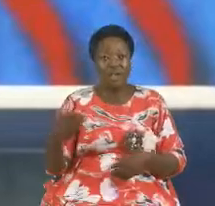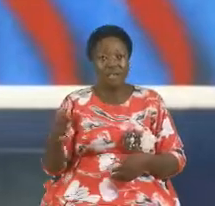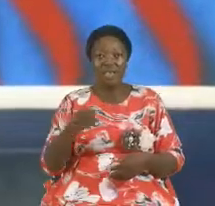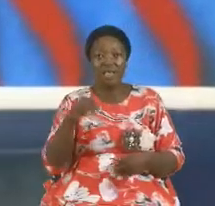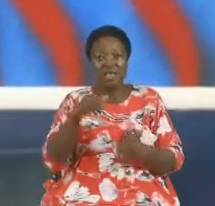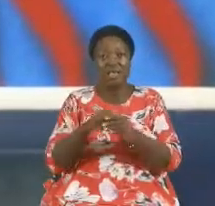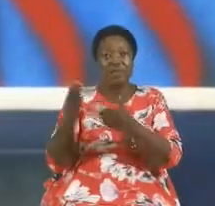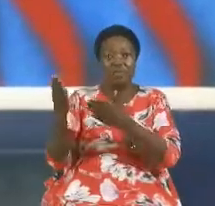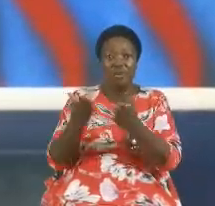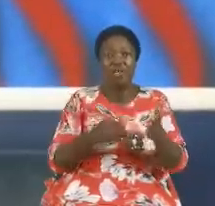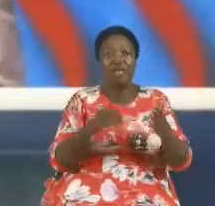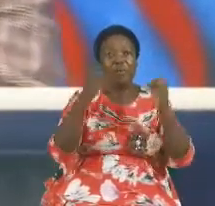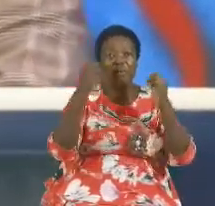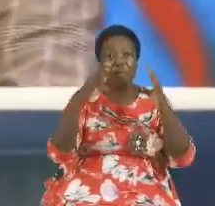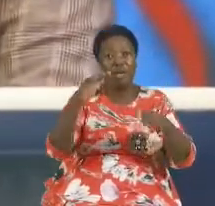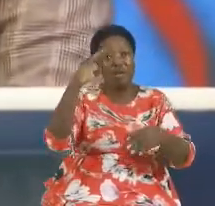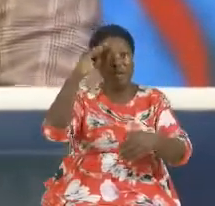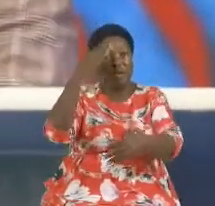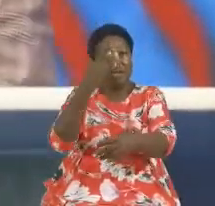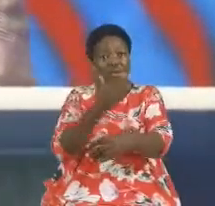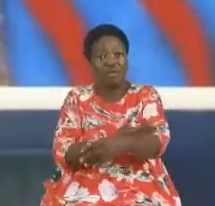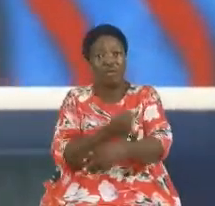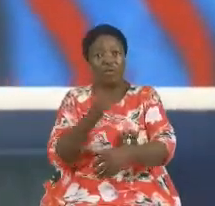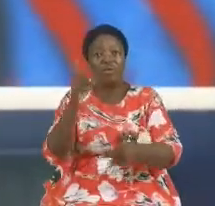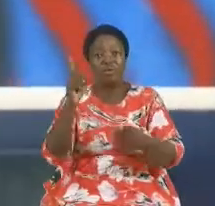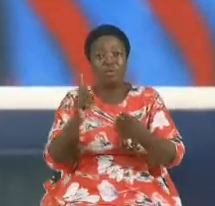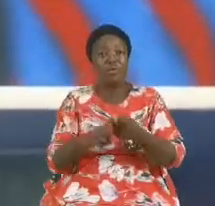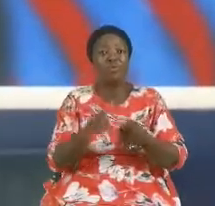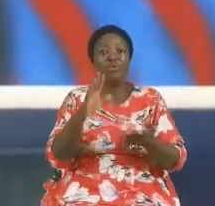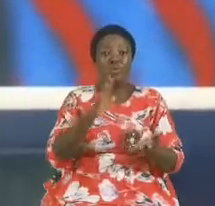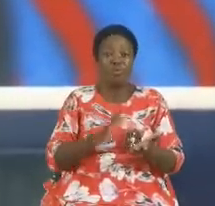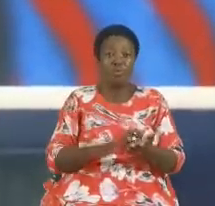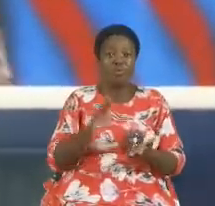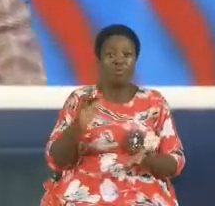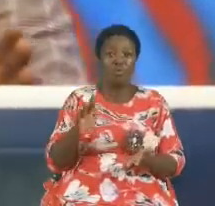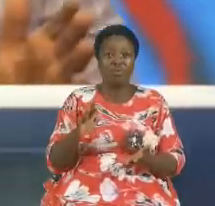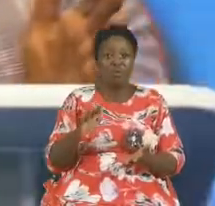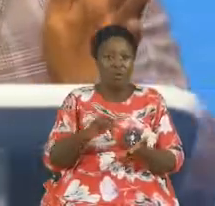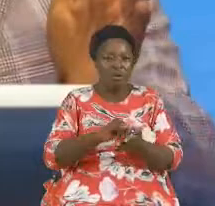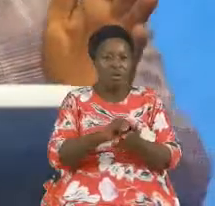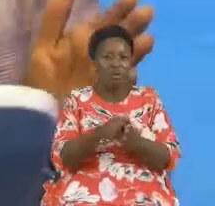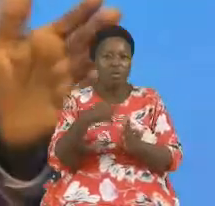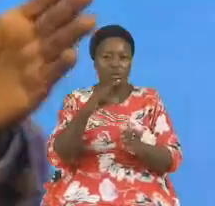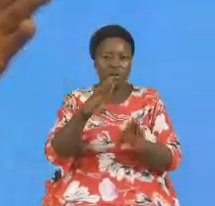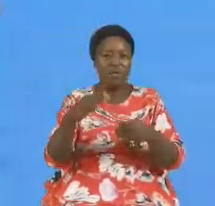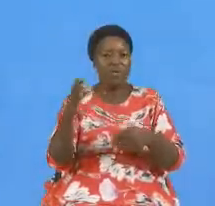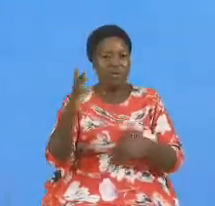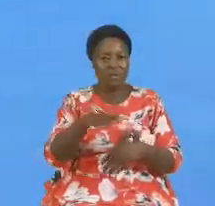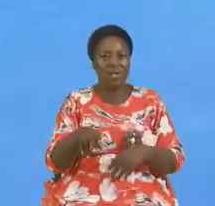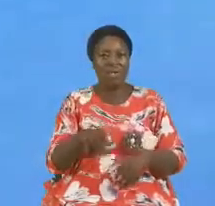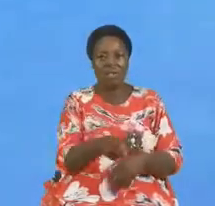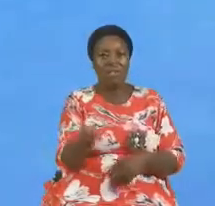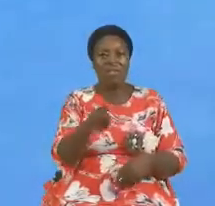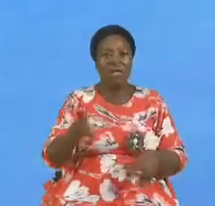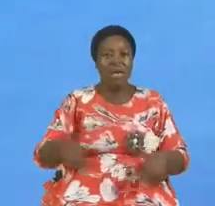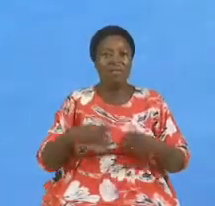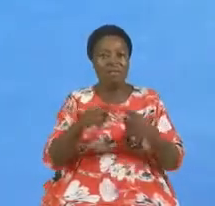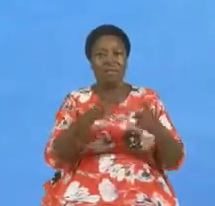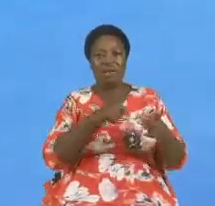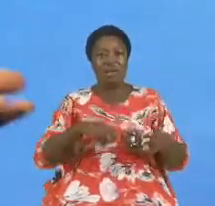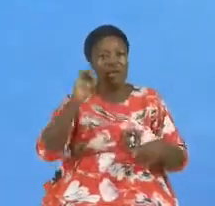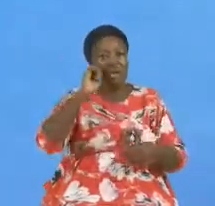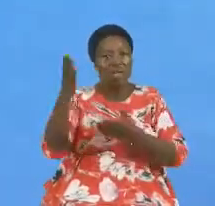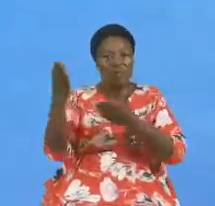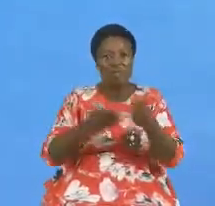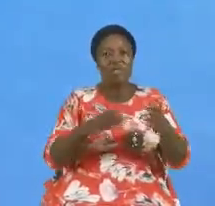are all things, in bringing many sons unto glory. Those